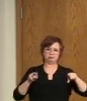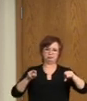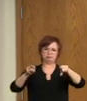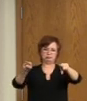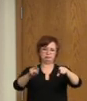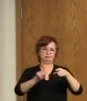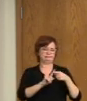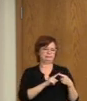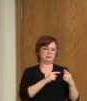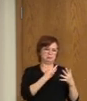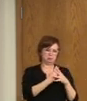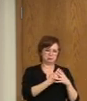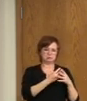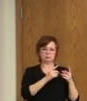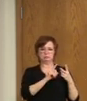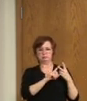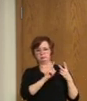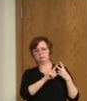inmates.